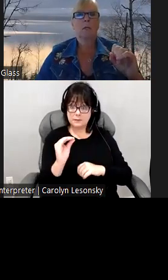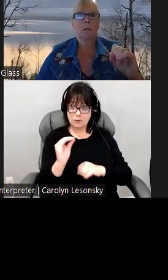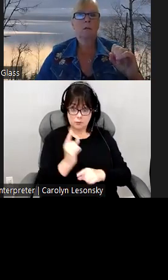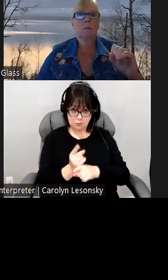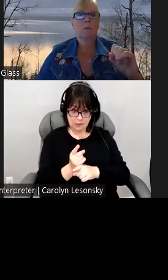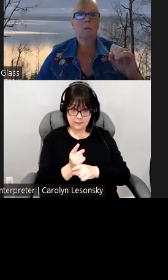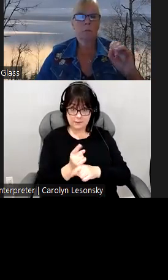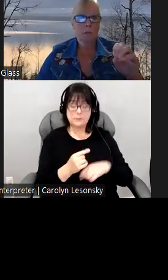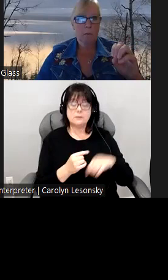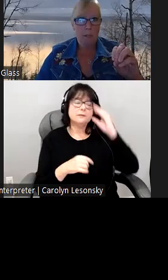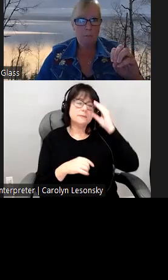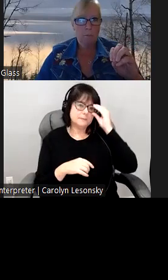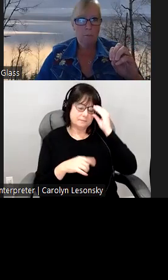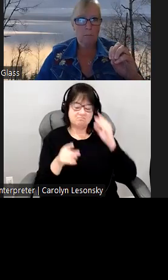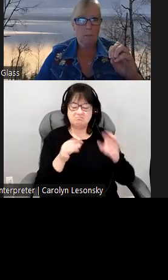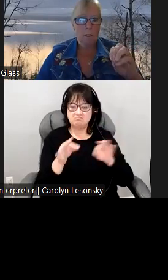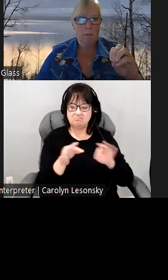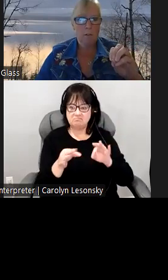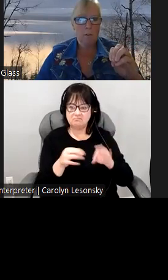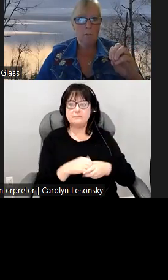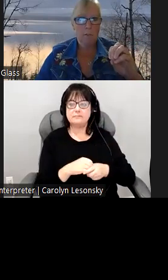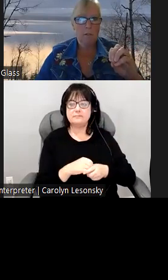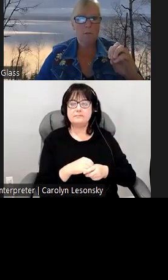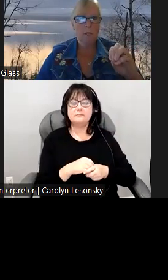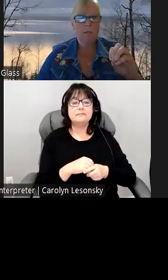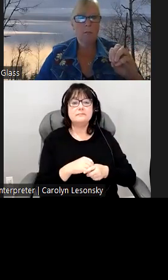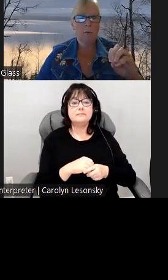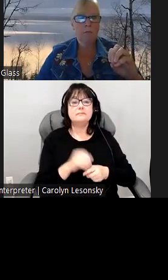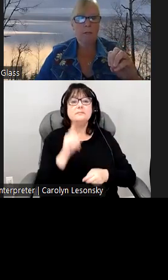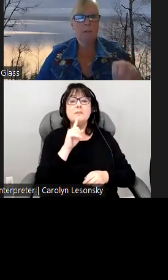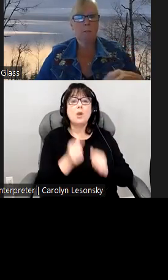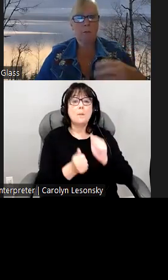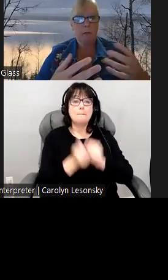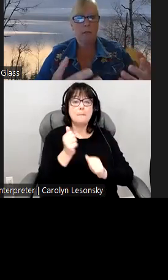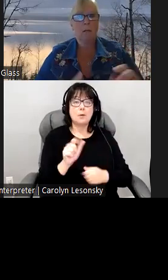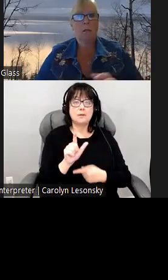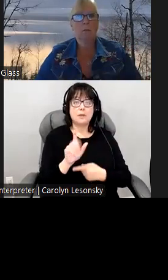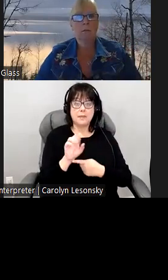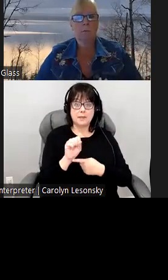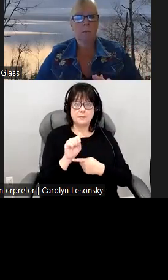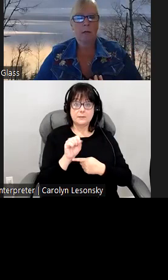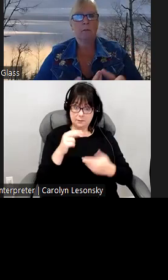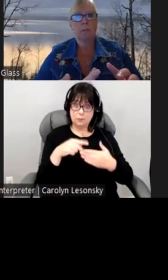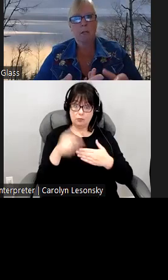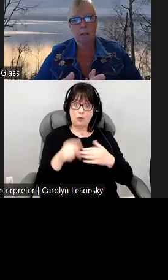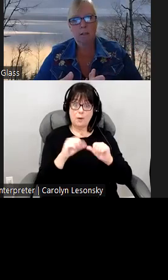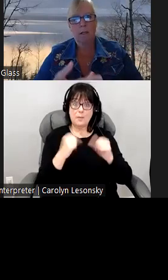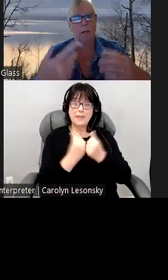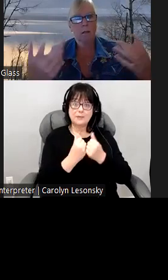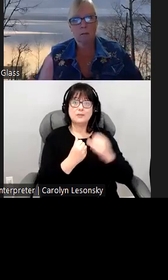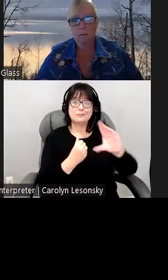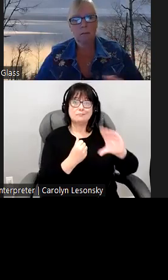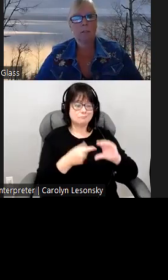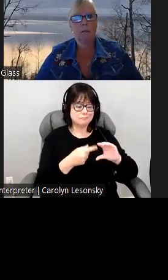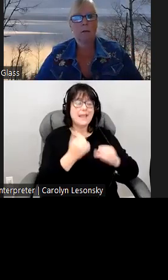So because most LBS agencies receive training support funds to provide learners with travel,